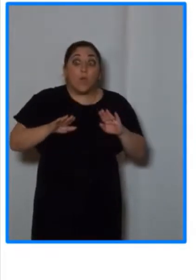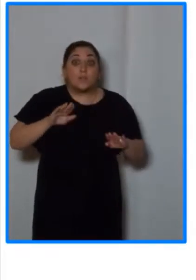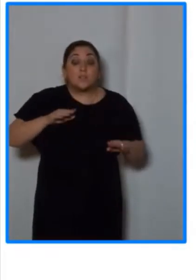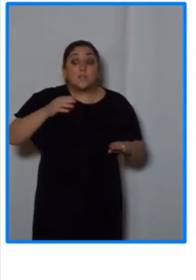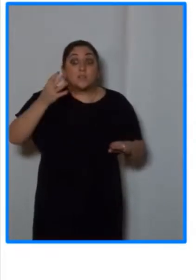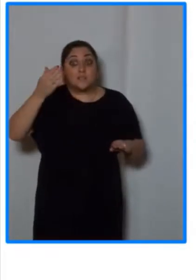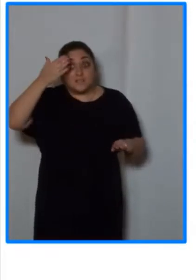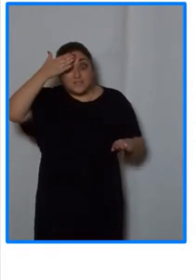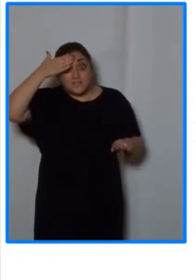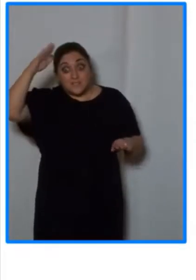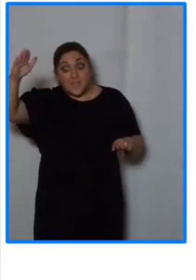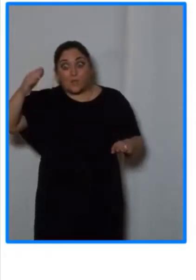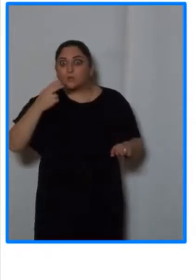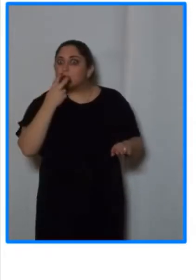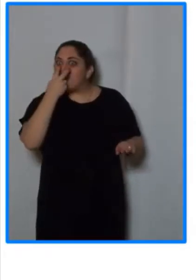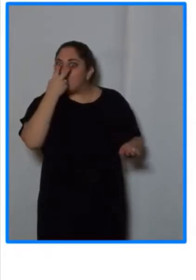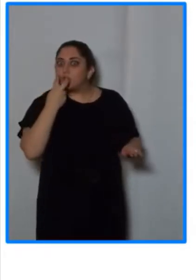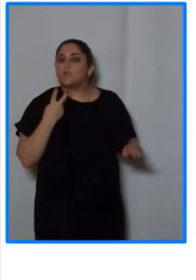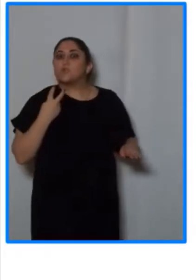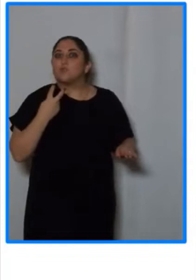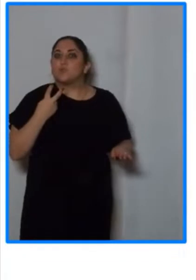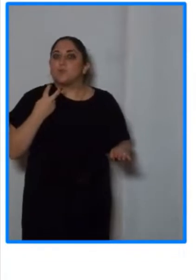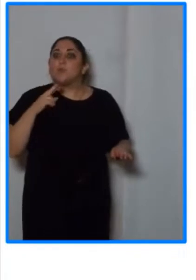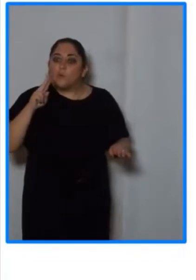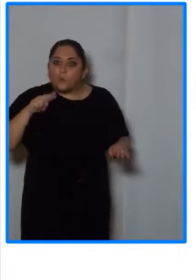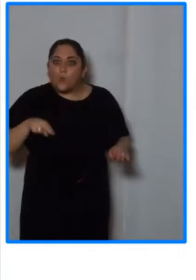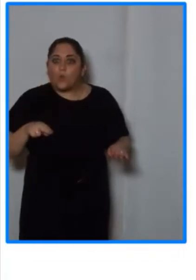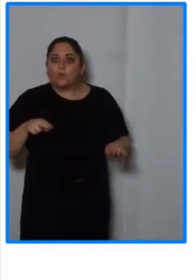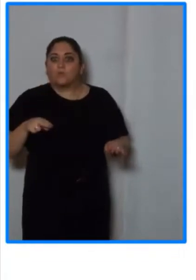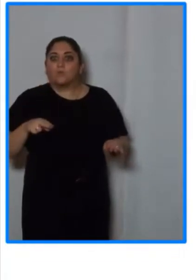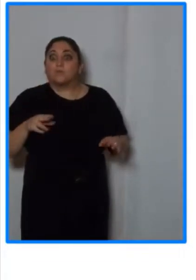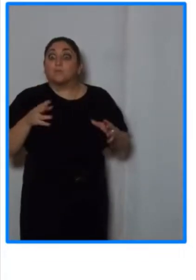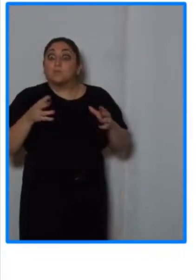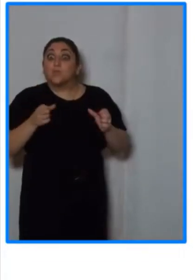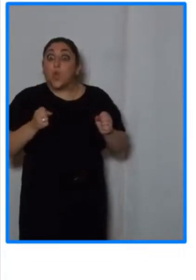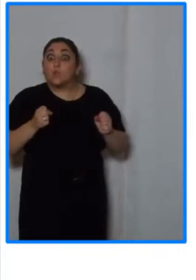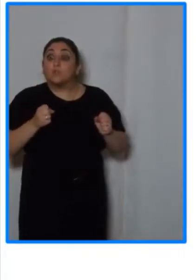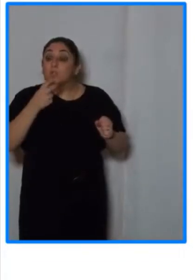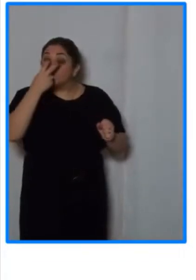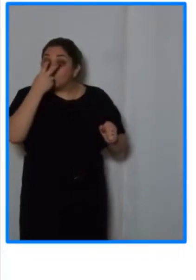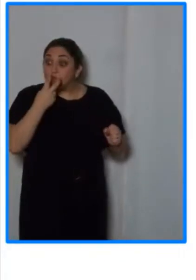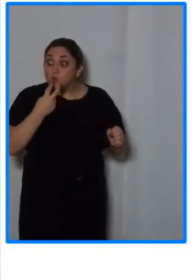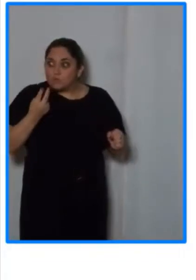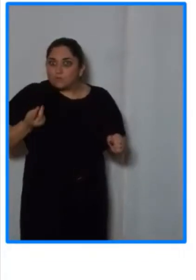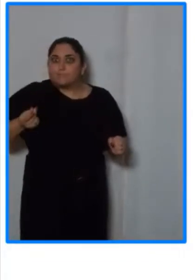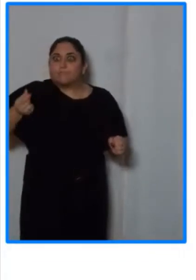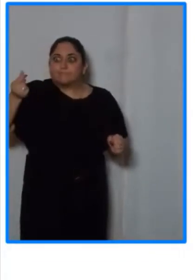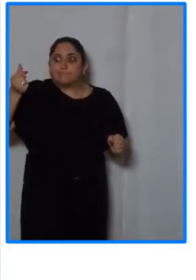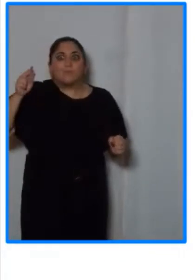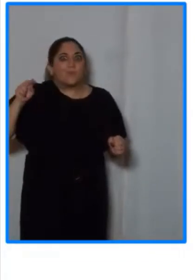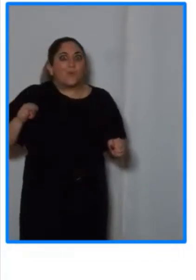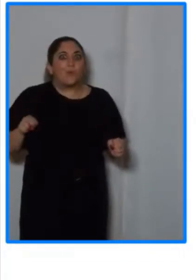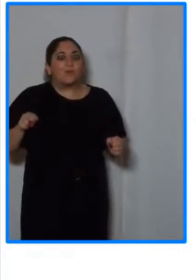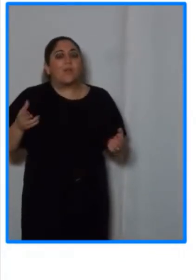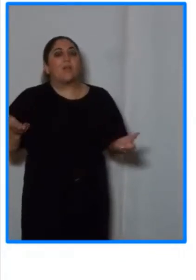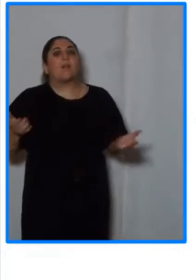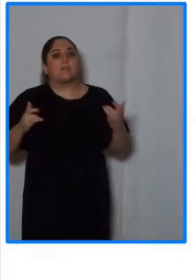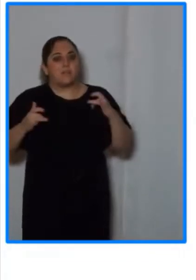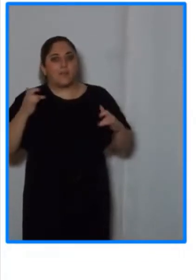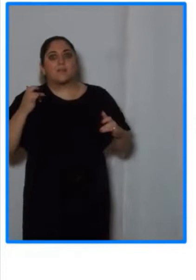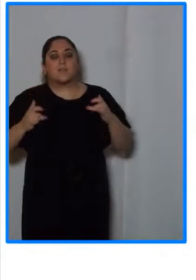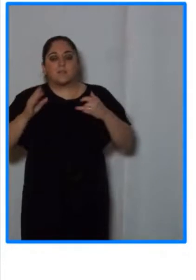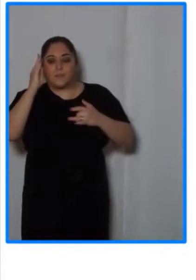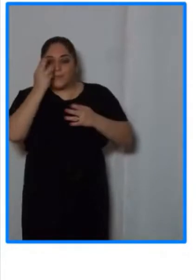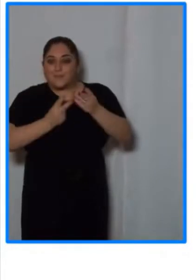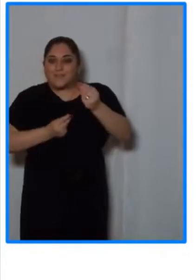the wealthiest demographic in human history. So for private businesses, it should be interesting. And lastly, we have